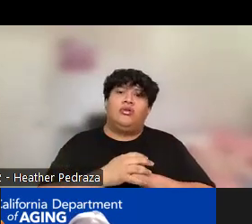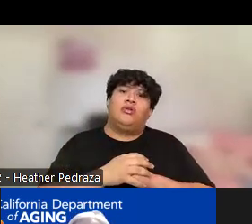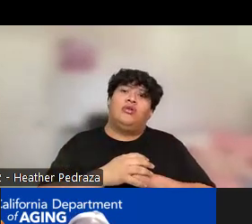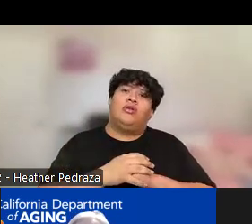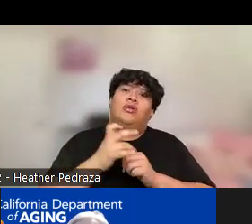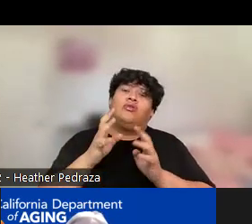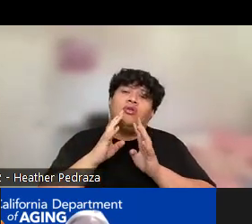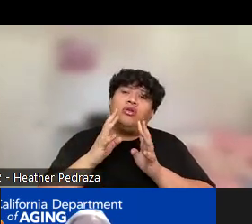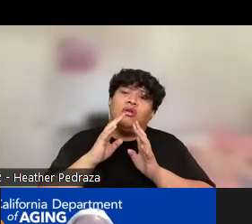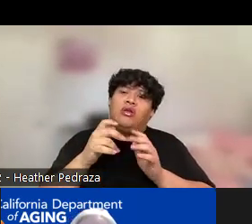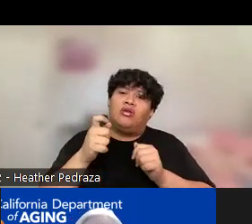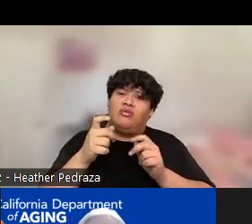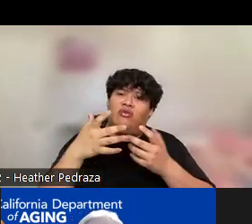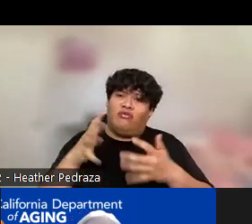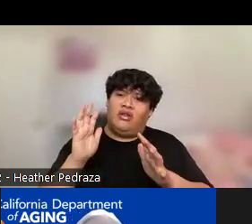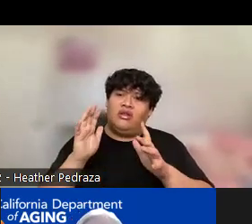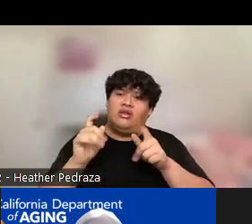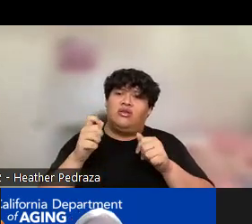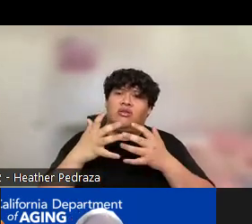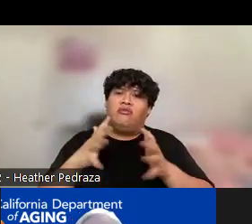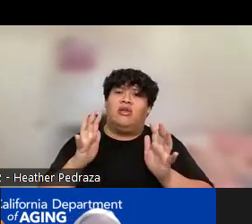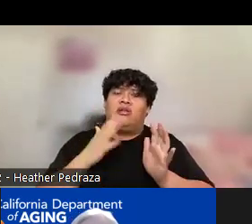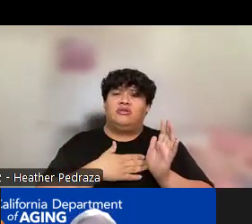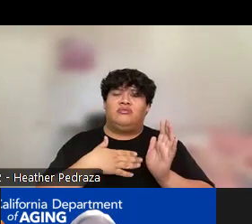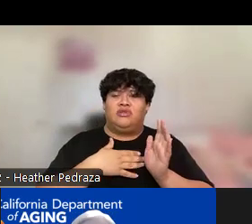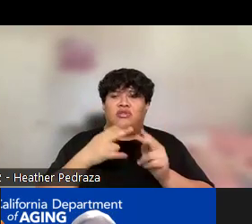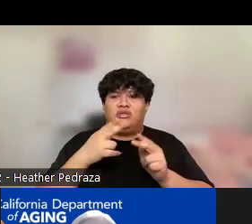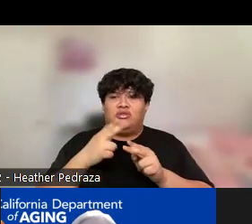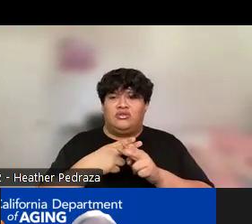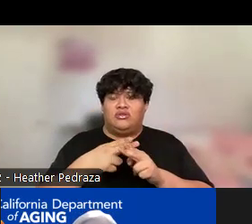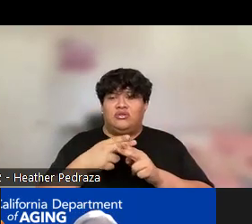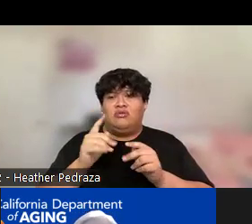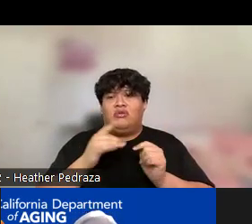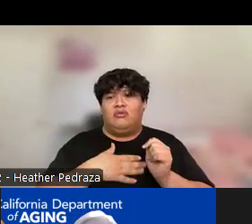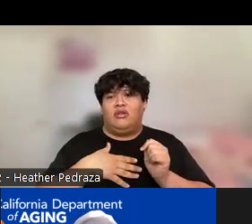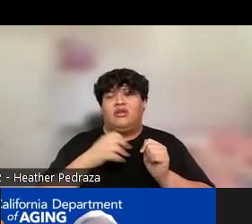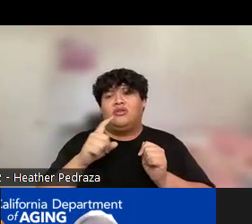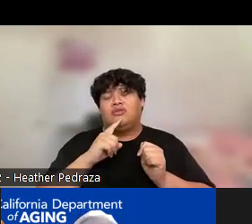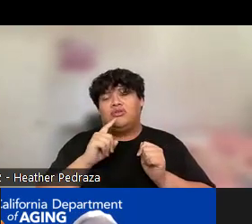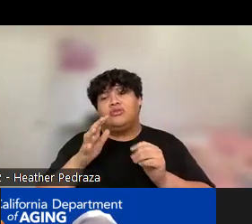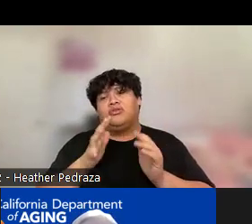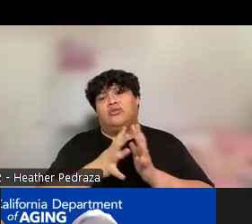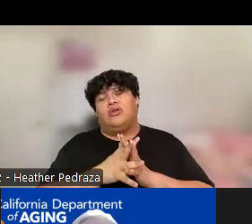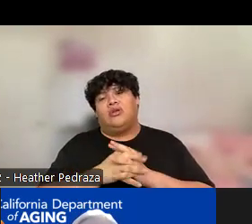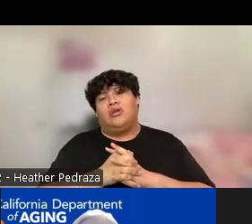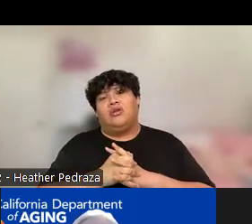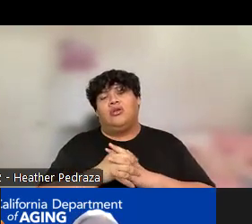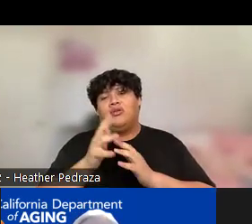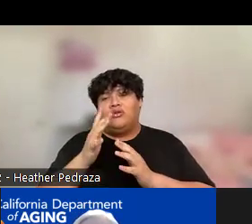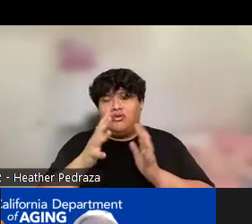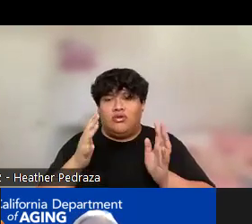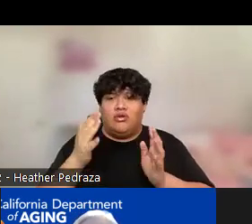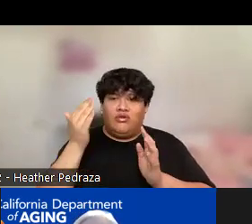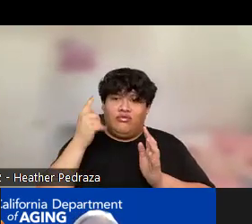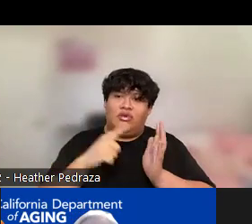about if you could knowingly wrap up, lying. if you could wrap Yeah, up. sure. So a lot of these things like patient dumping,